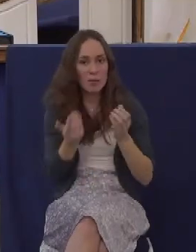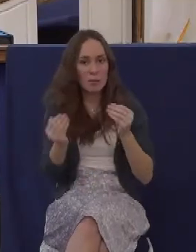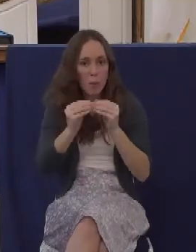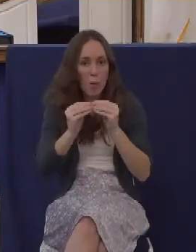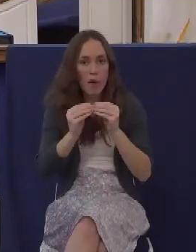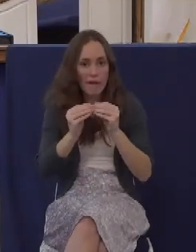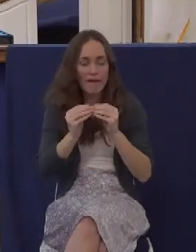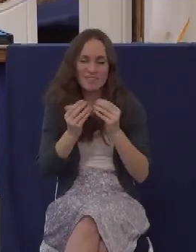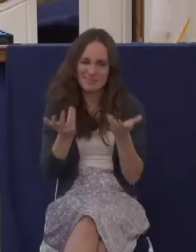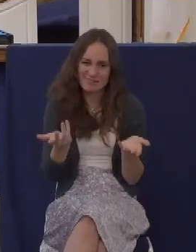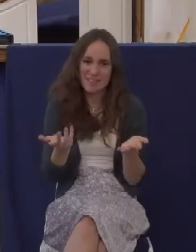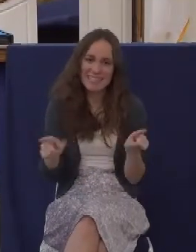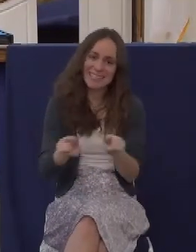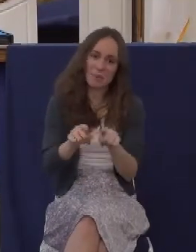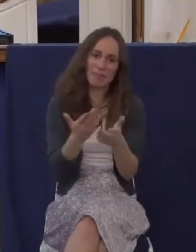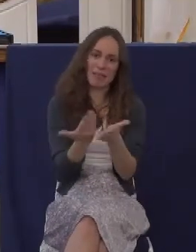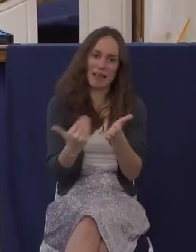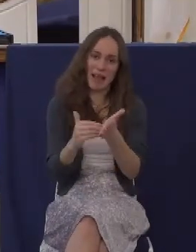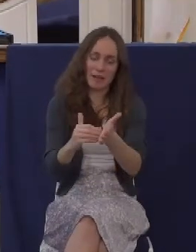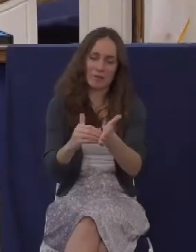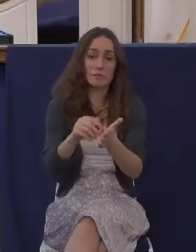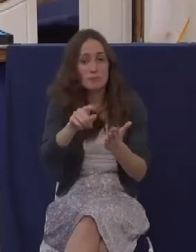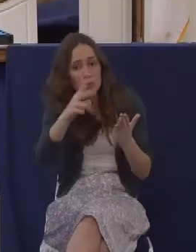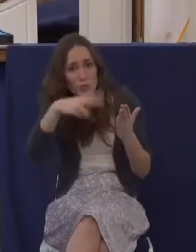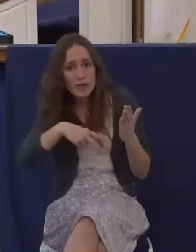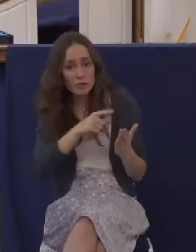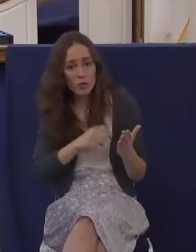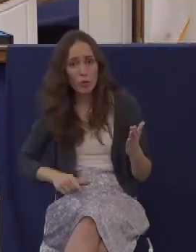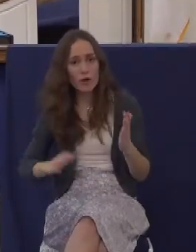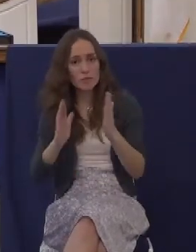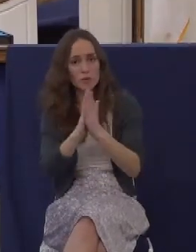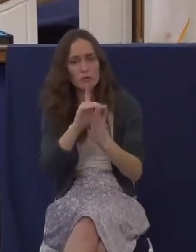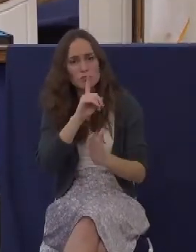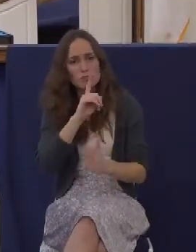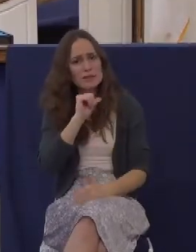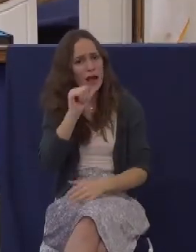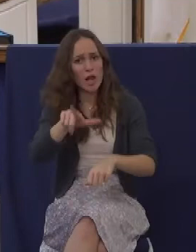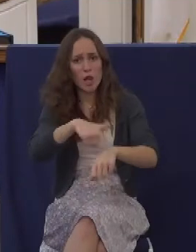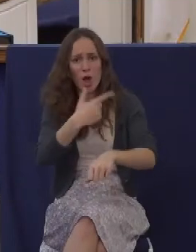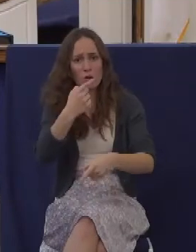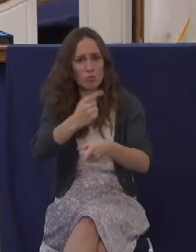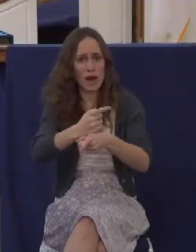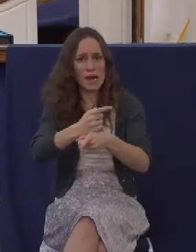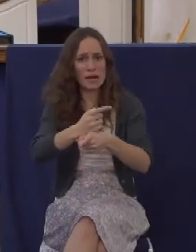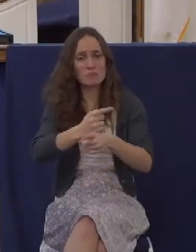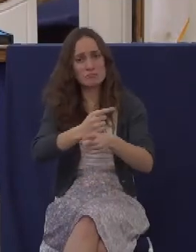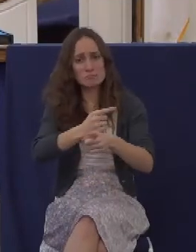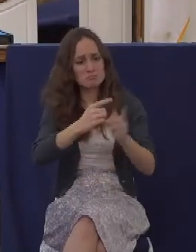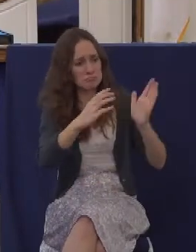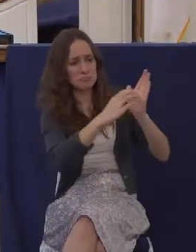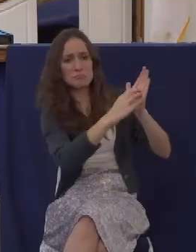over. I mean, if you read the Lord's Prayer here, it's not really long, is it? But it's powerful.